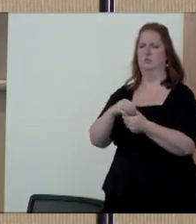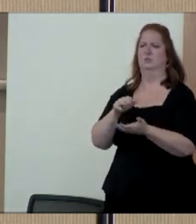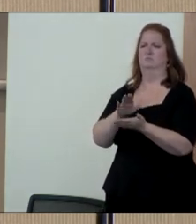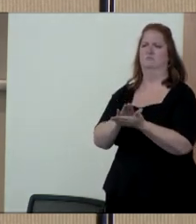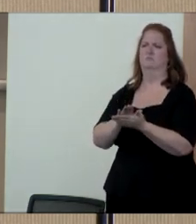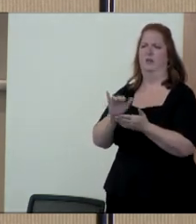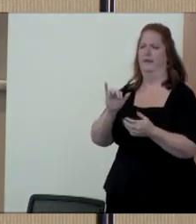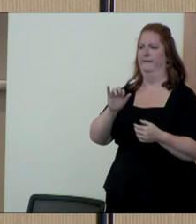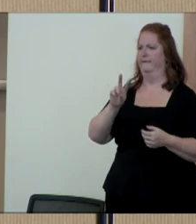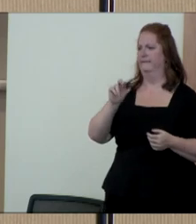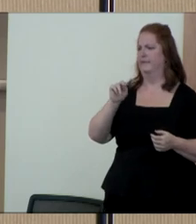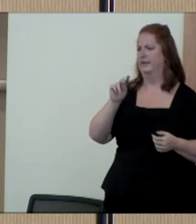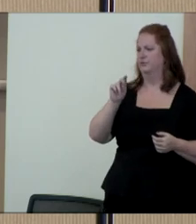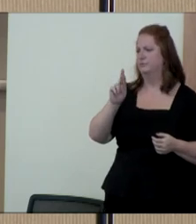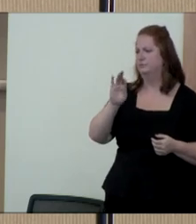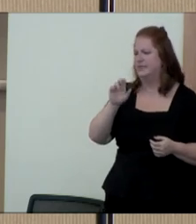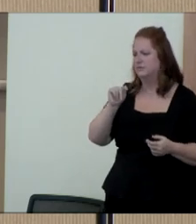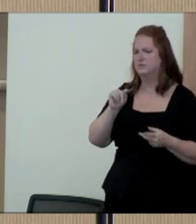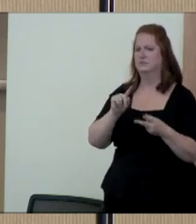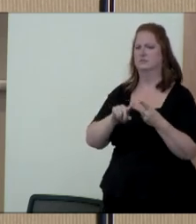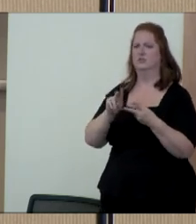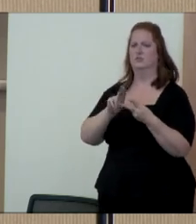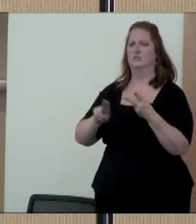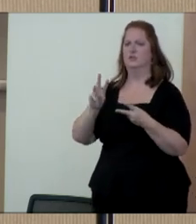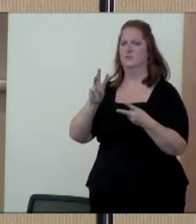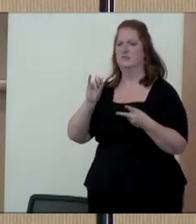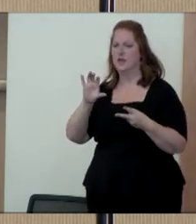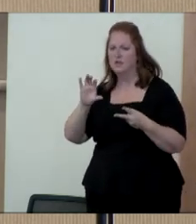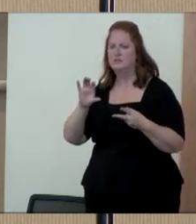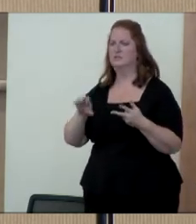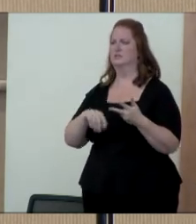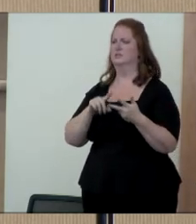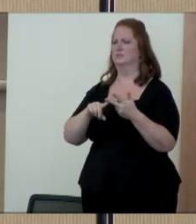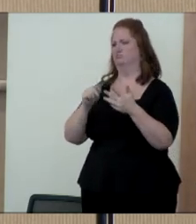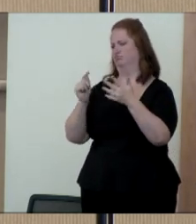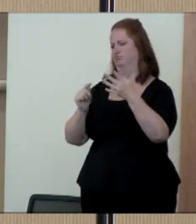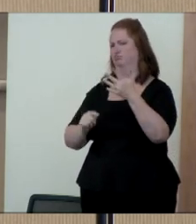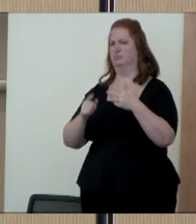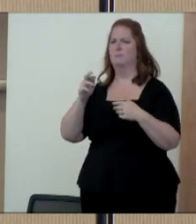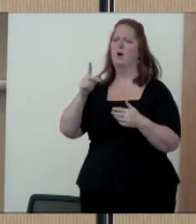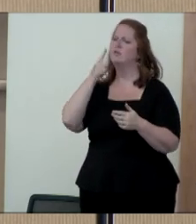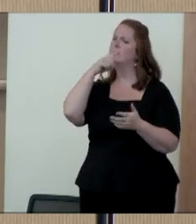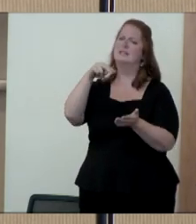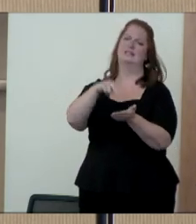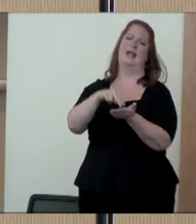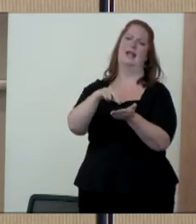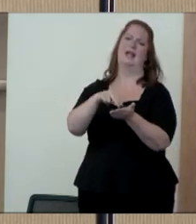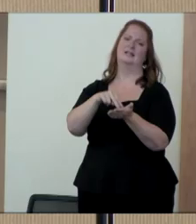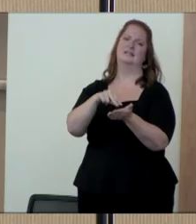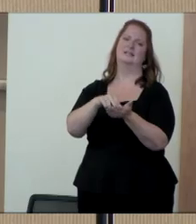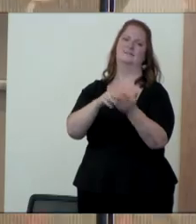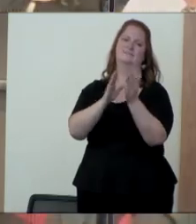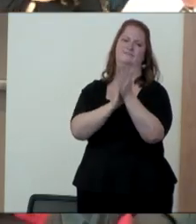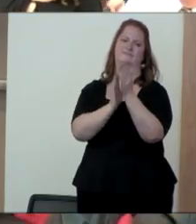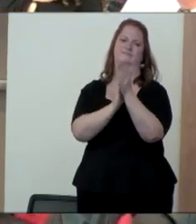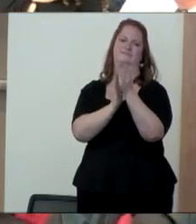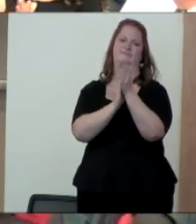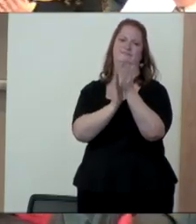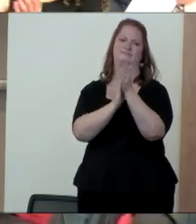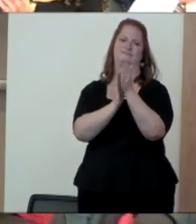like Vanderbilt and the University of Wisconsin, and I'm sure there are others, Paul. Paul, stand up so that we can recognize you.